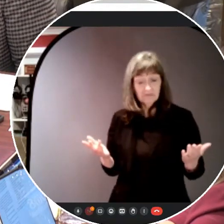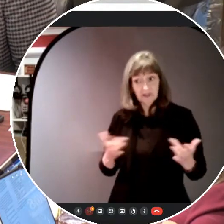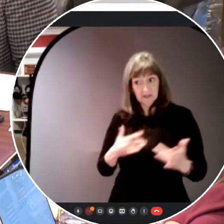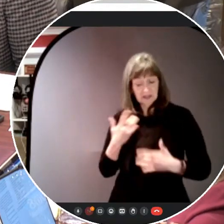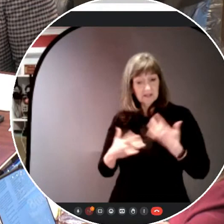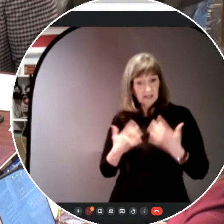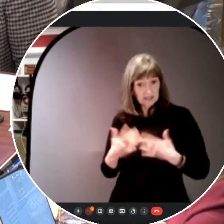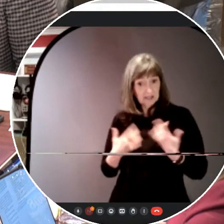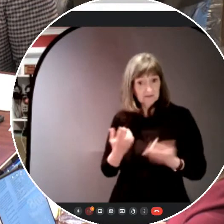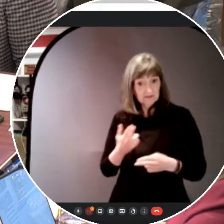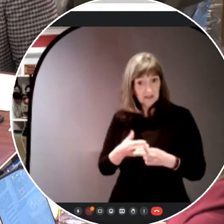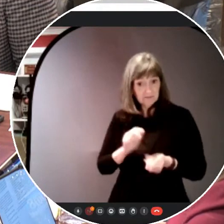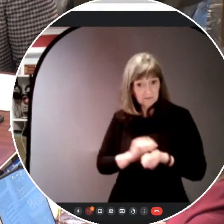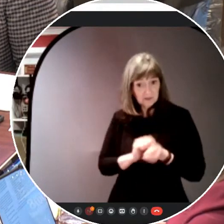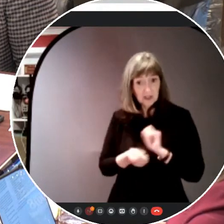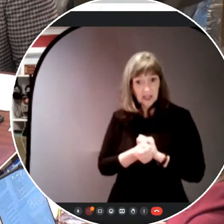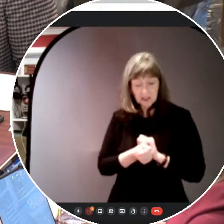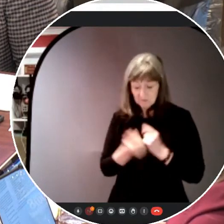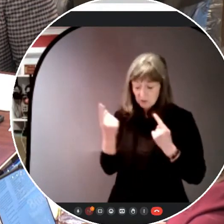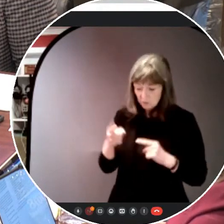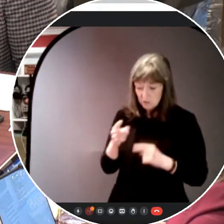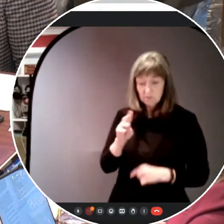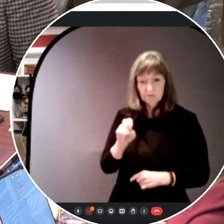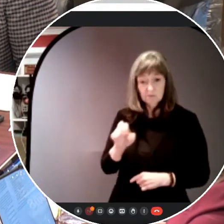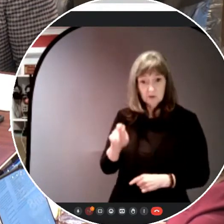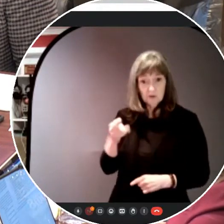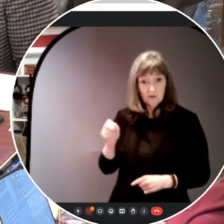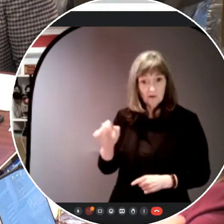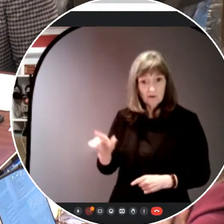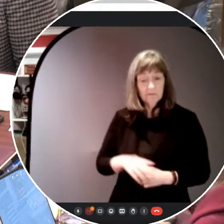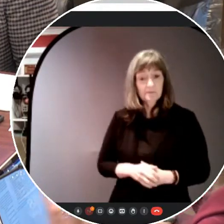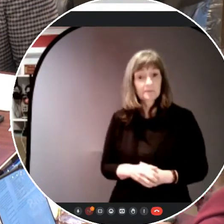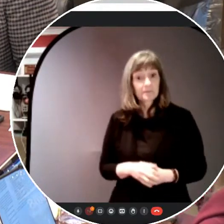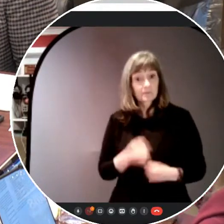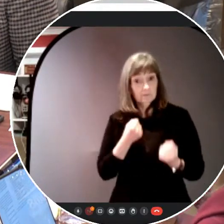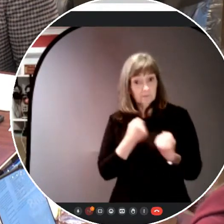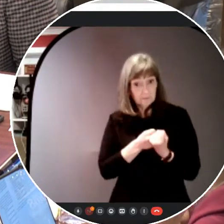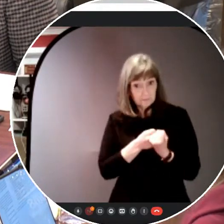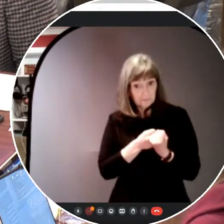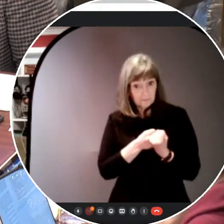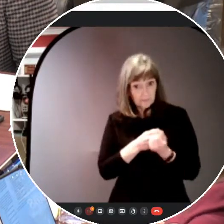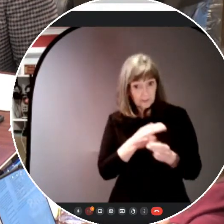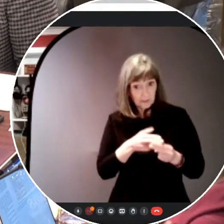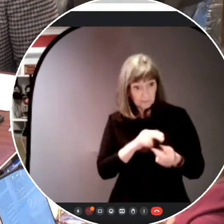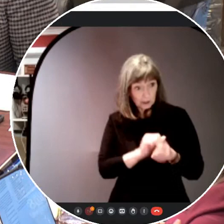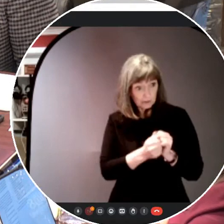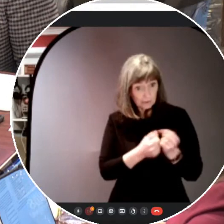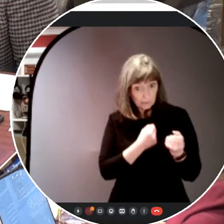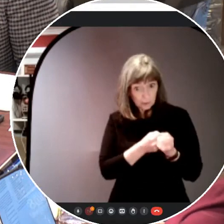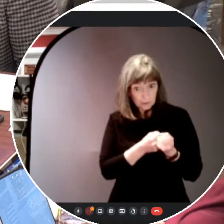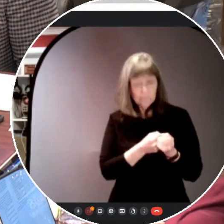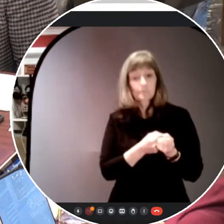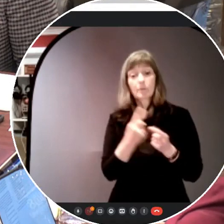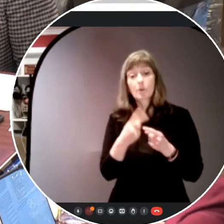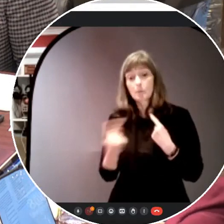I agree with all of Mr. Hall's sentiments on that one. All in favor of the name change? Any